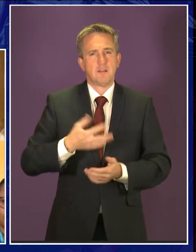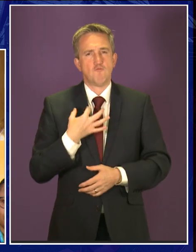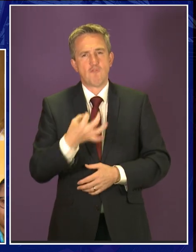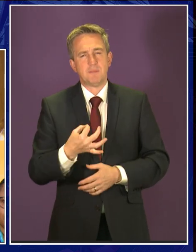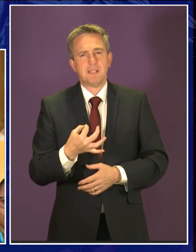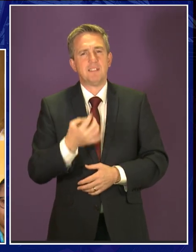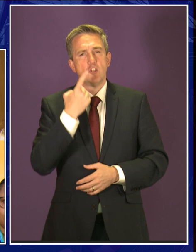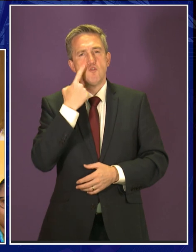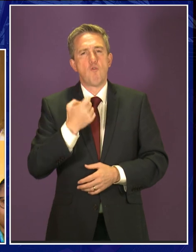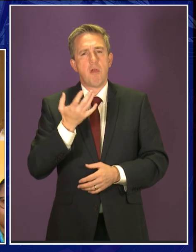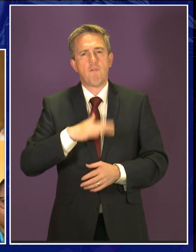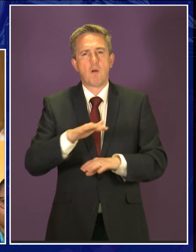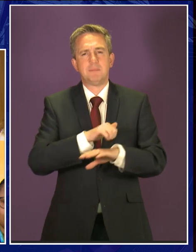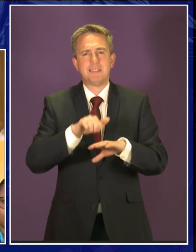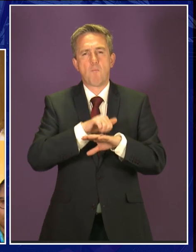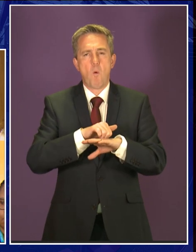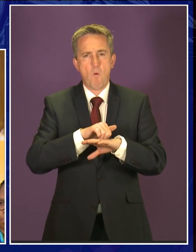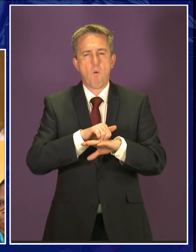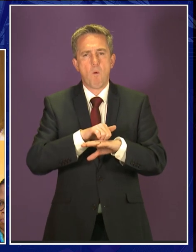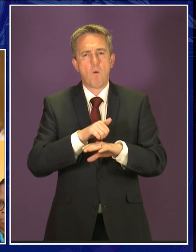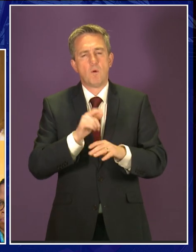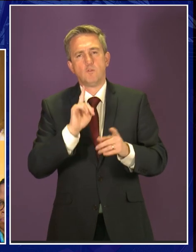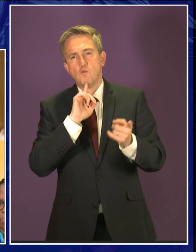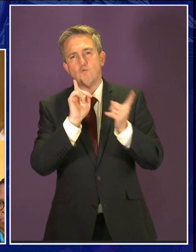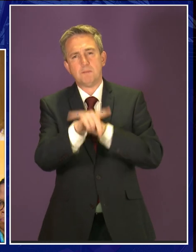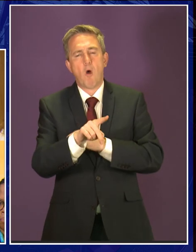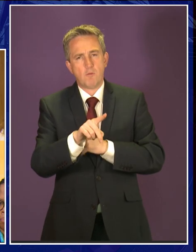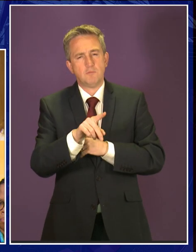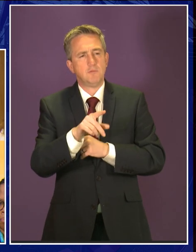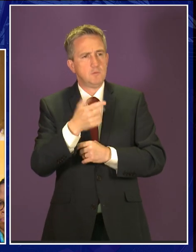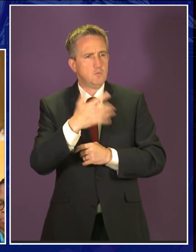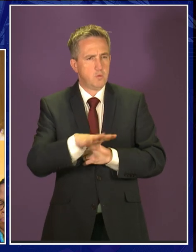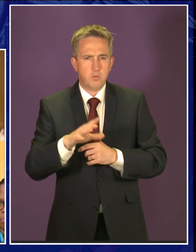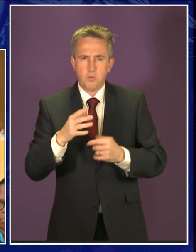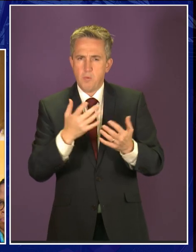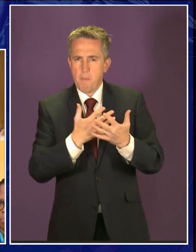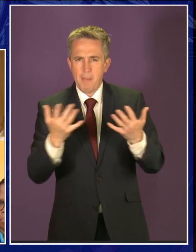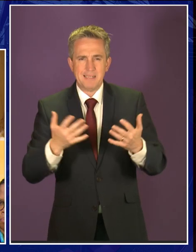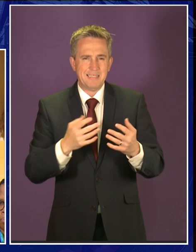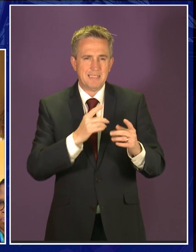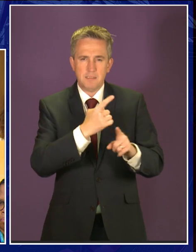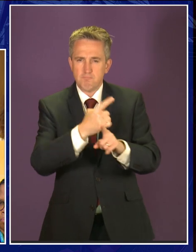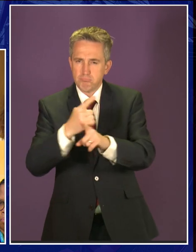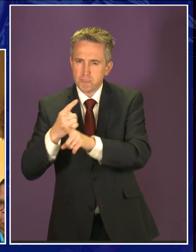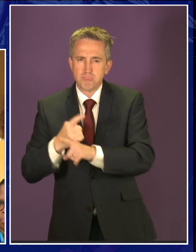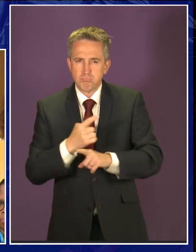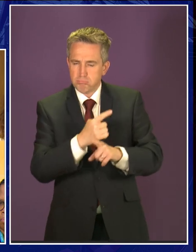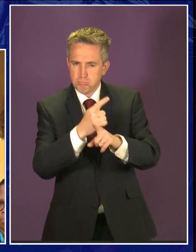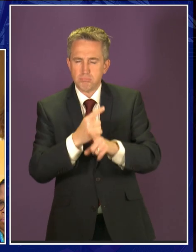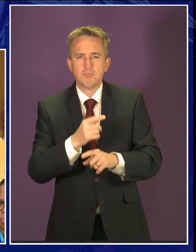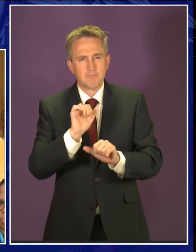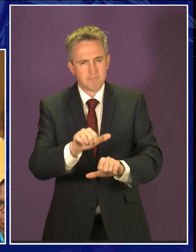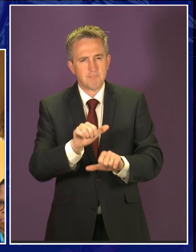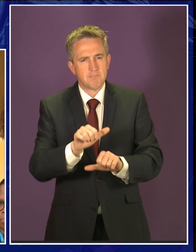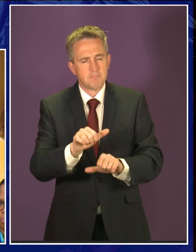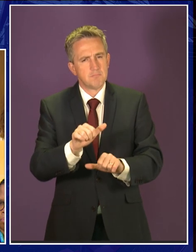Youth Singaporean Delegate, to offer my response to the messages that have been delivered today, and to share